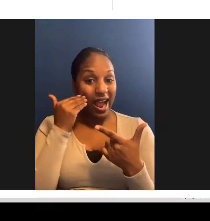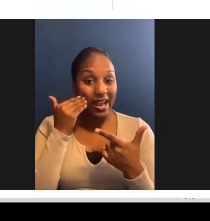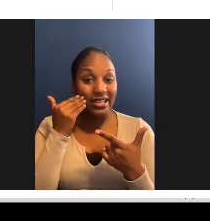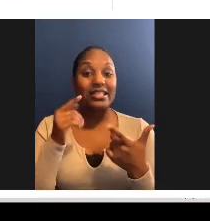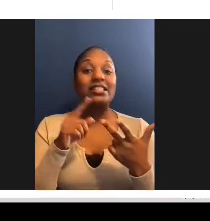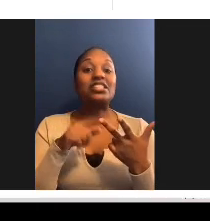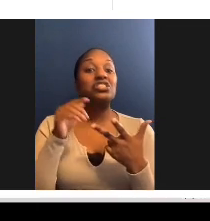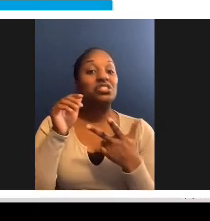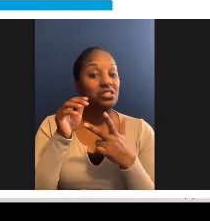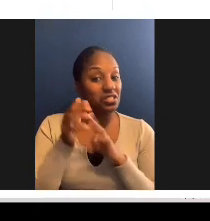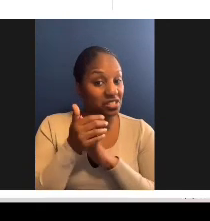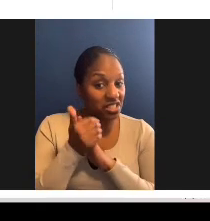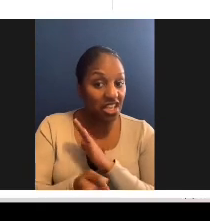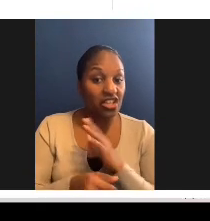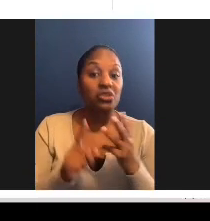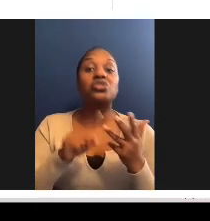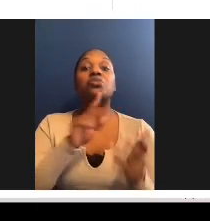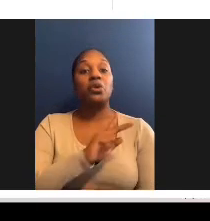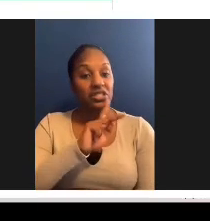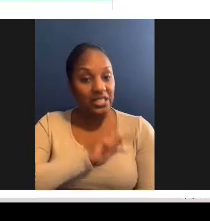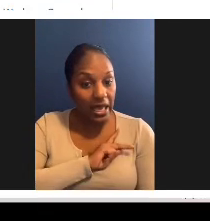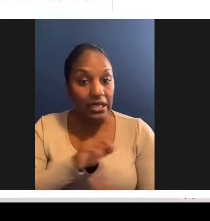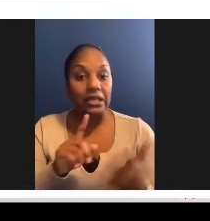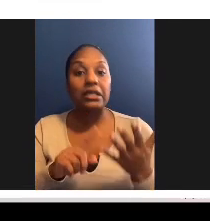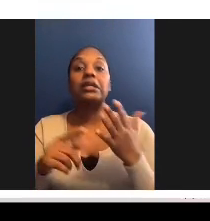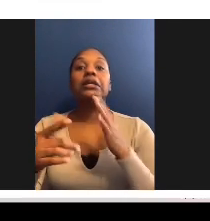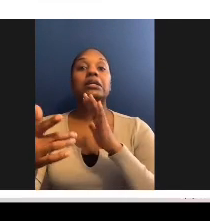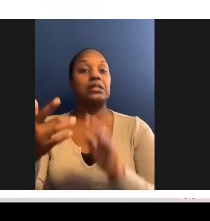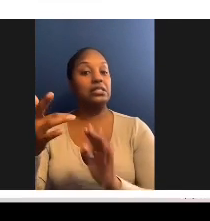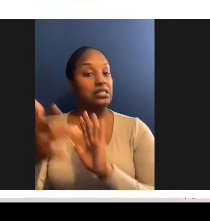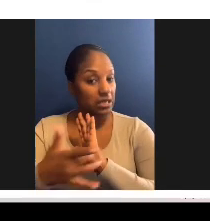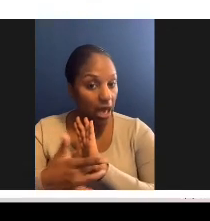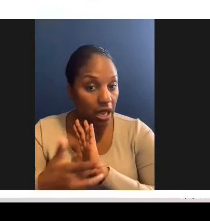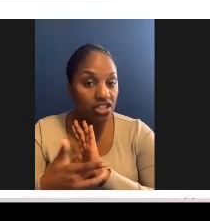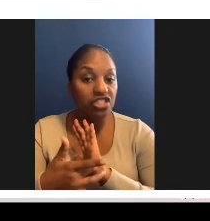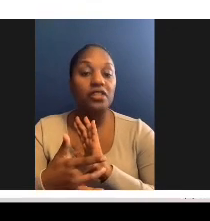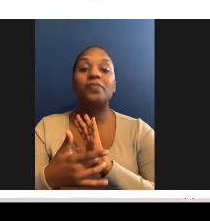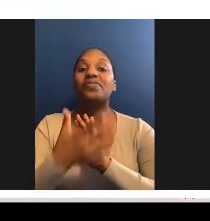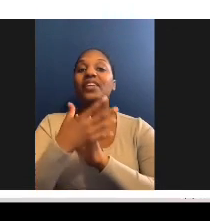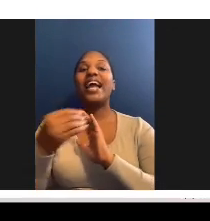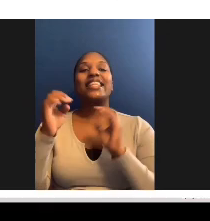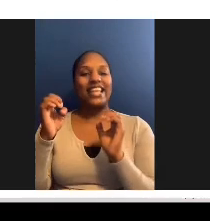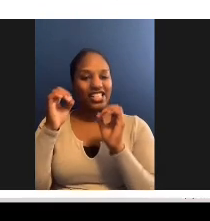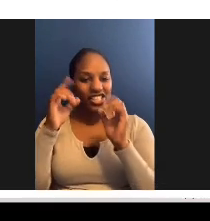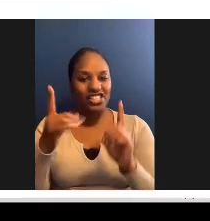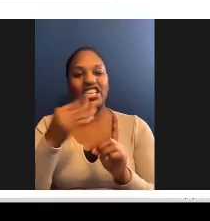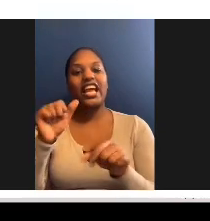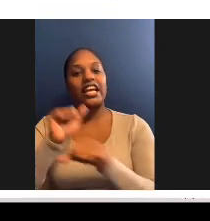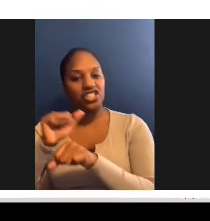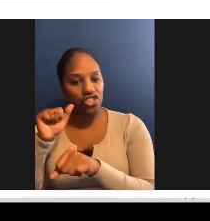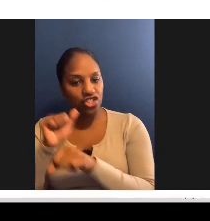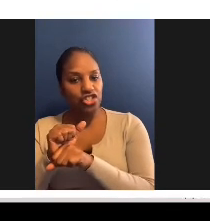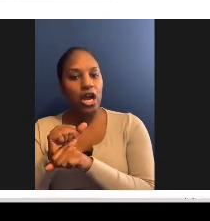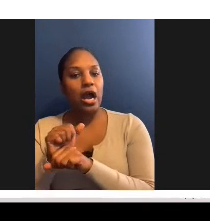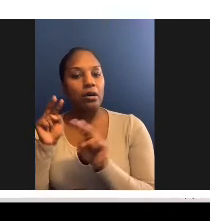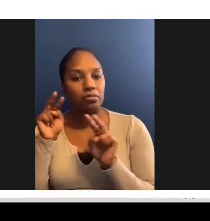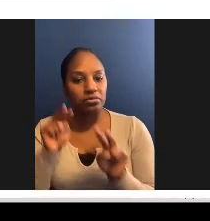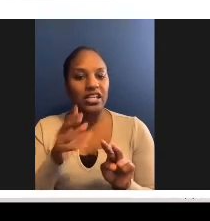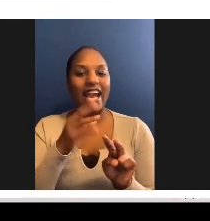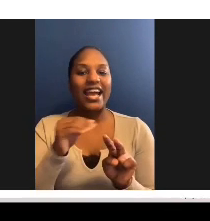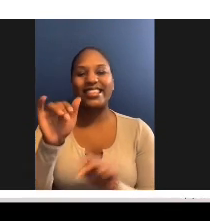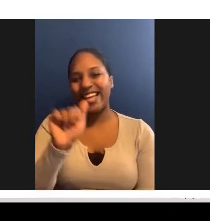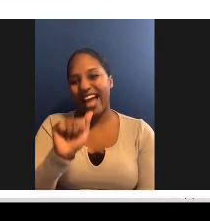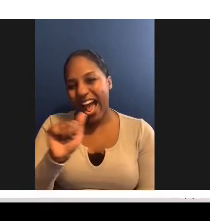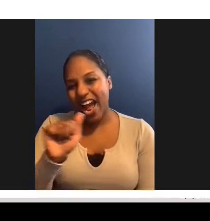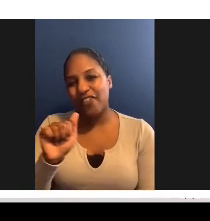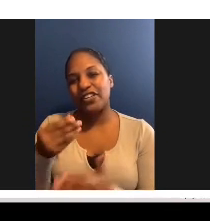abilities, personality, and technology. And then the education and job outlook and the average salaries and things.